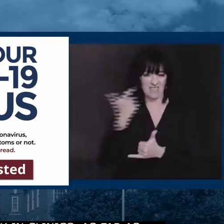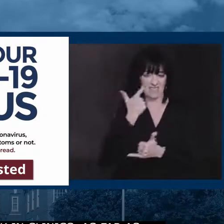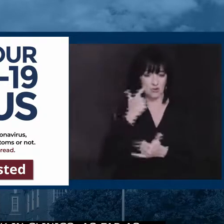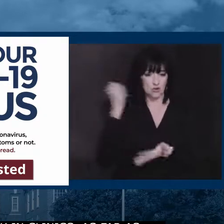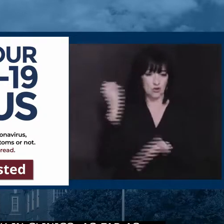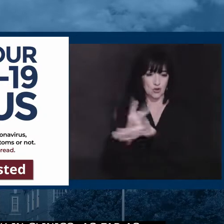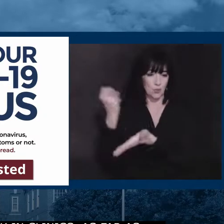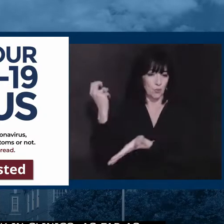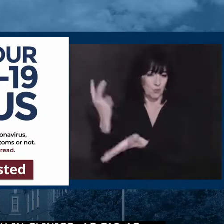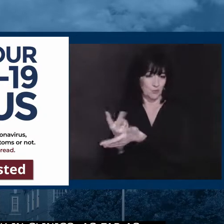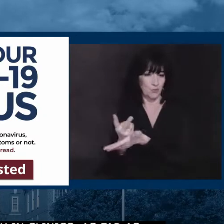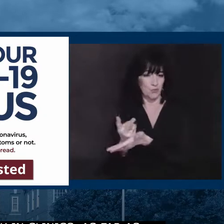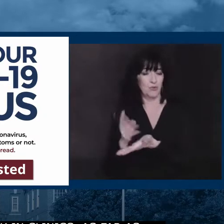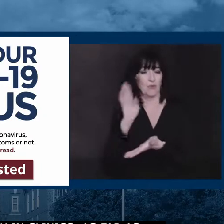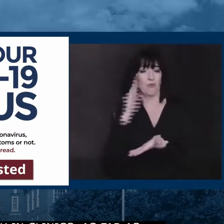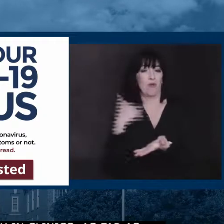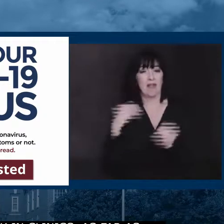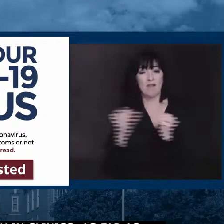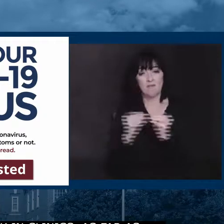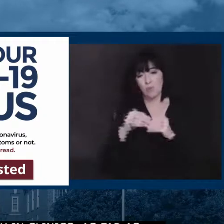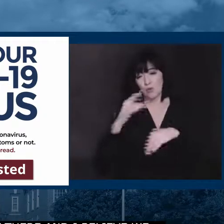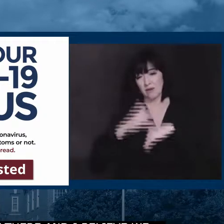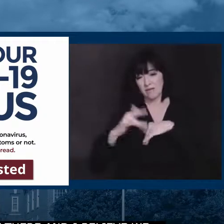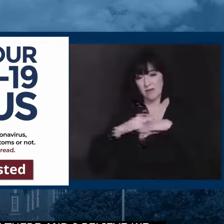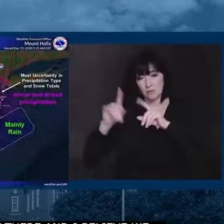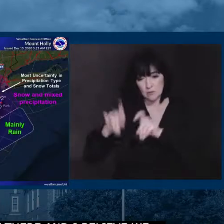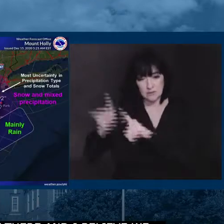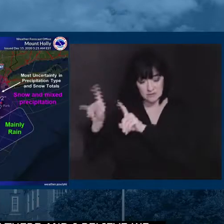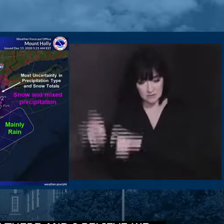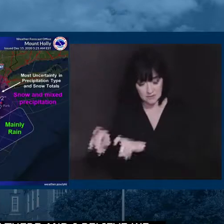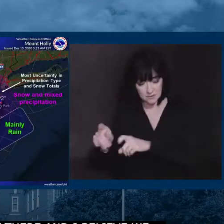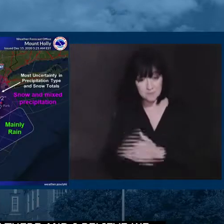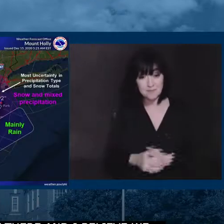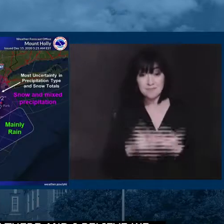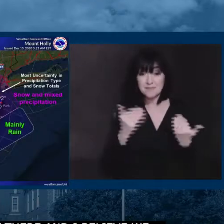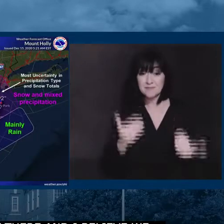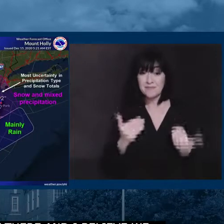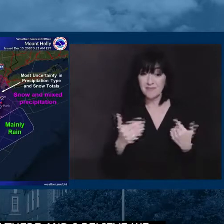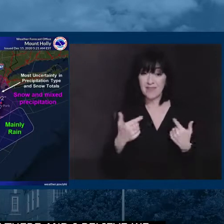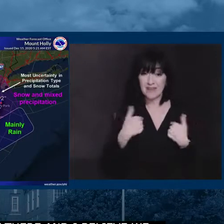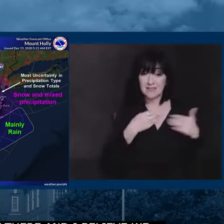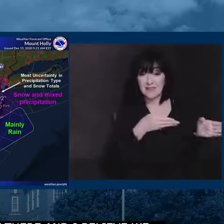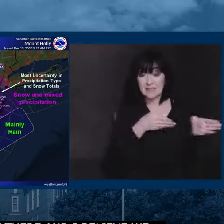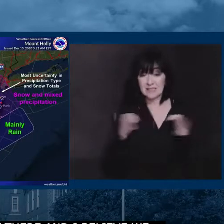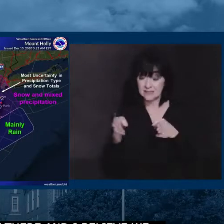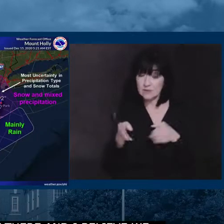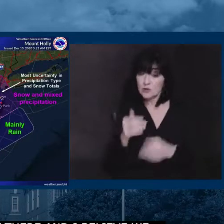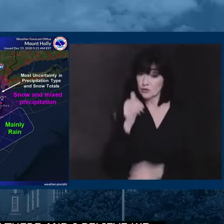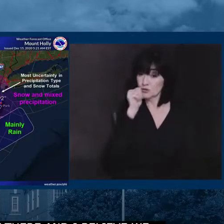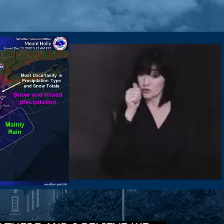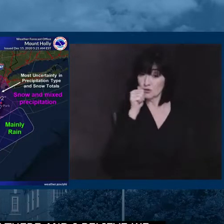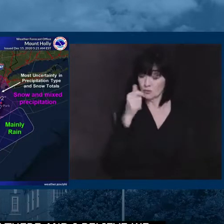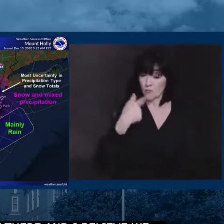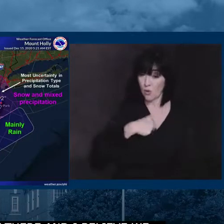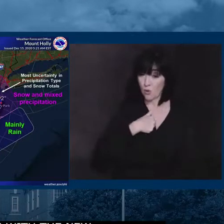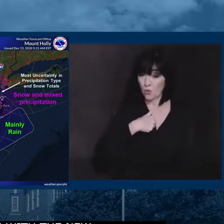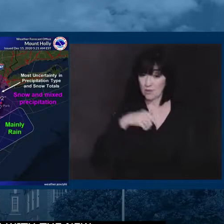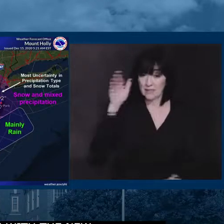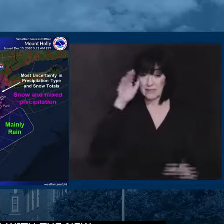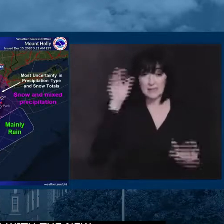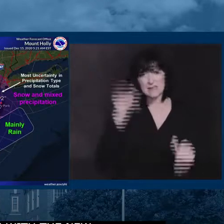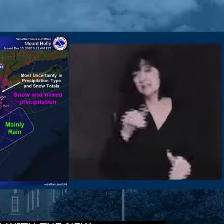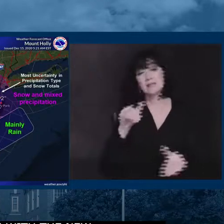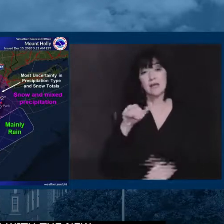bit, go back to what I talked about quickly when we were talking about tomorrow's event. So we are expecting a nor'easter. Why wouldn't we